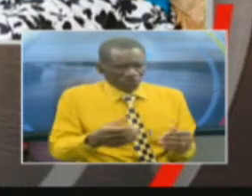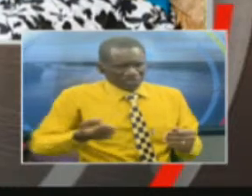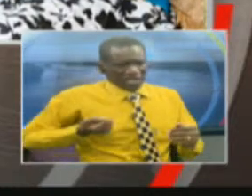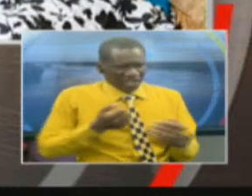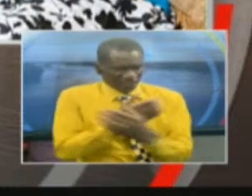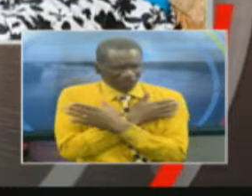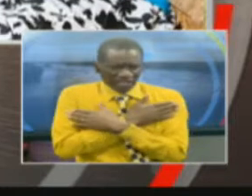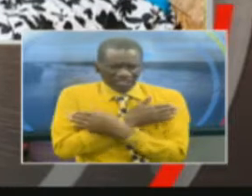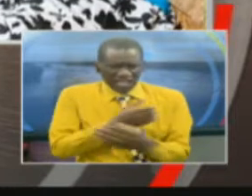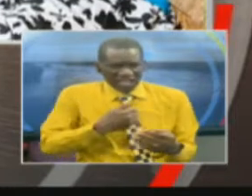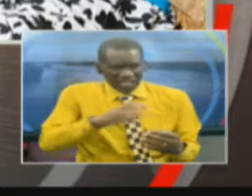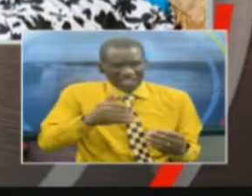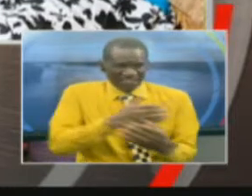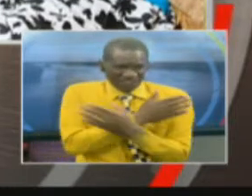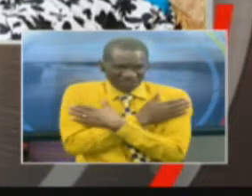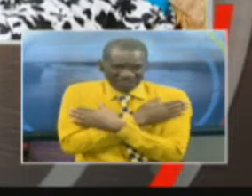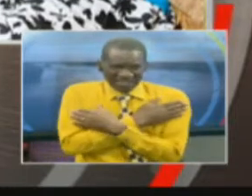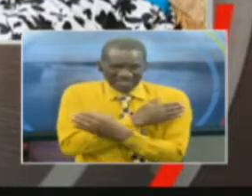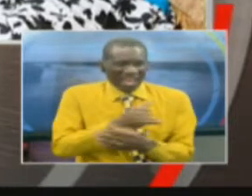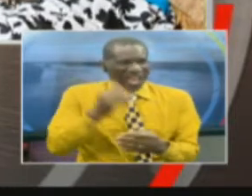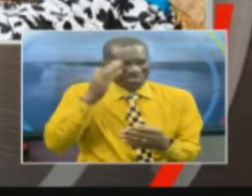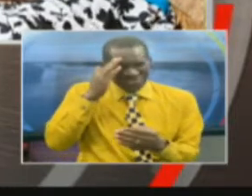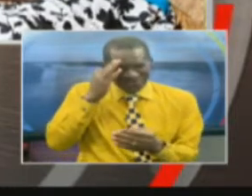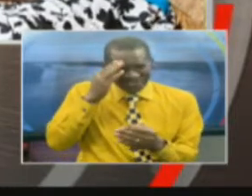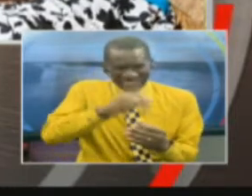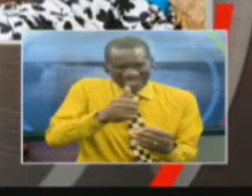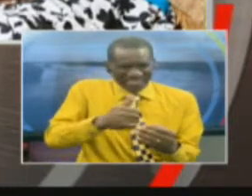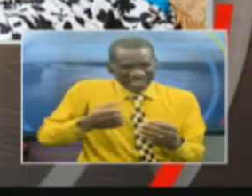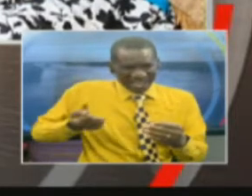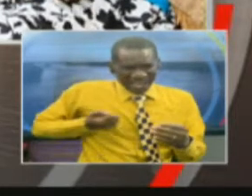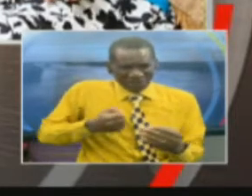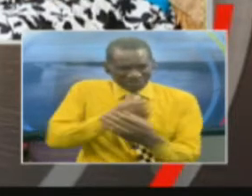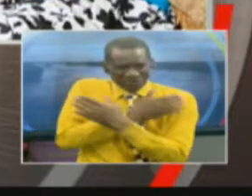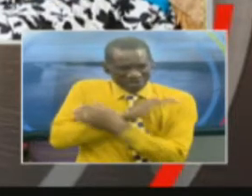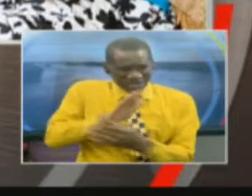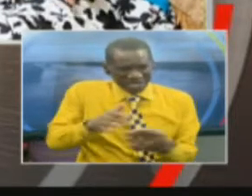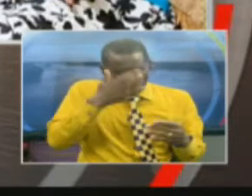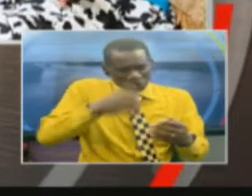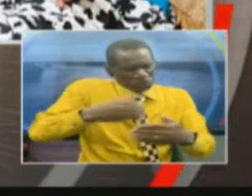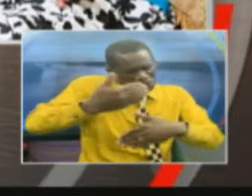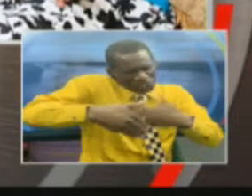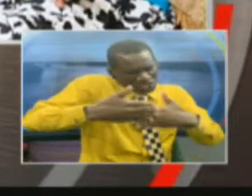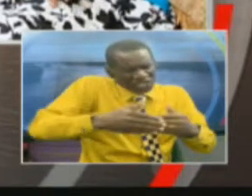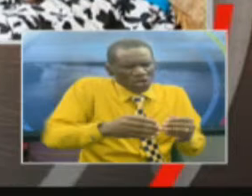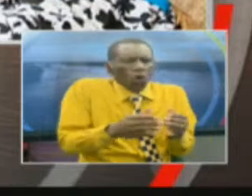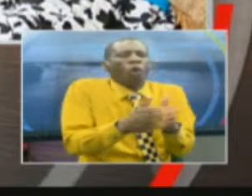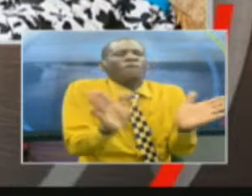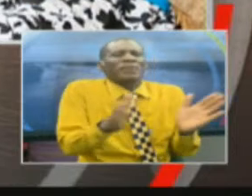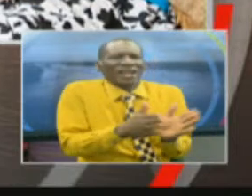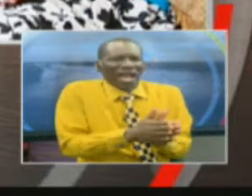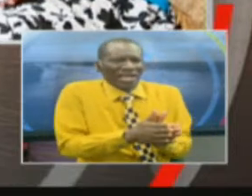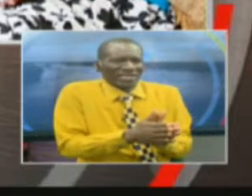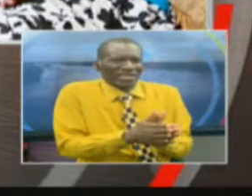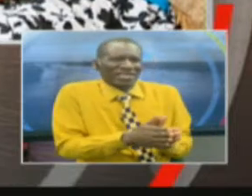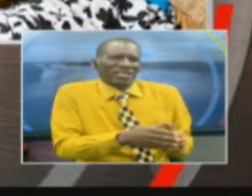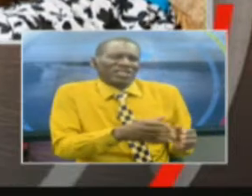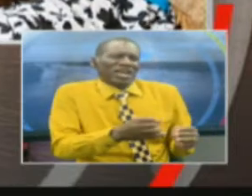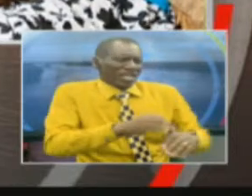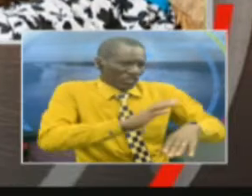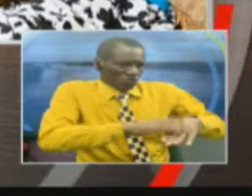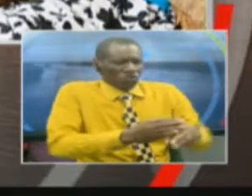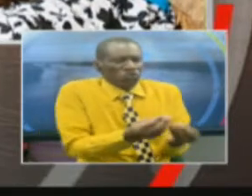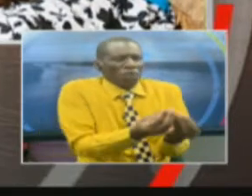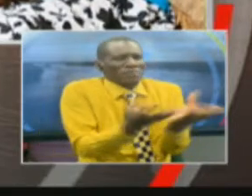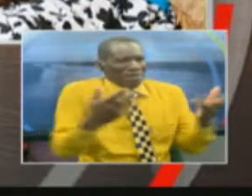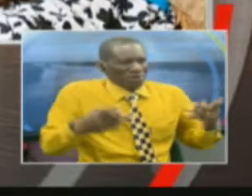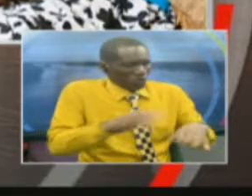so close. The other person was the girlfriend, you know, because he was really close and open and really kind to so many